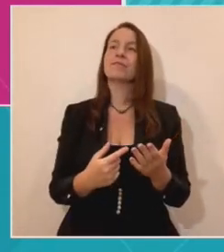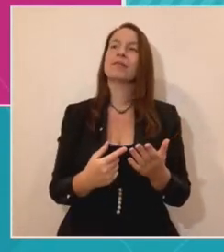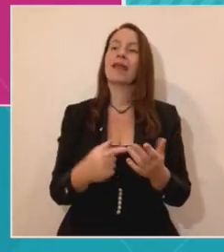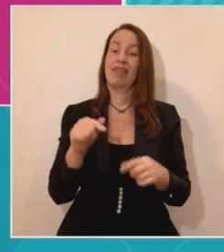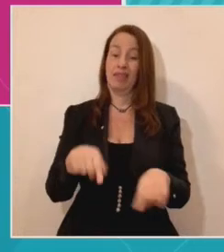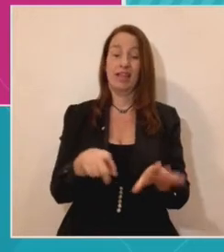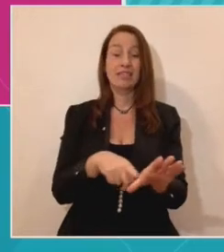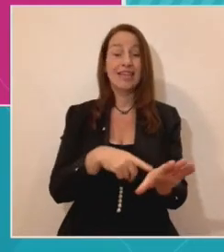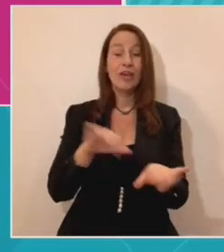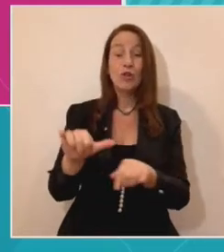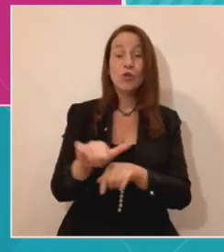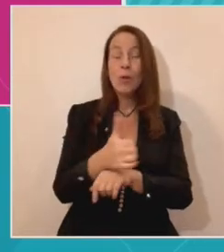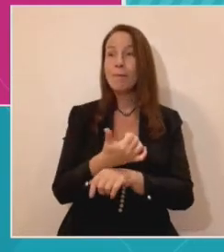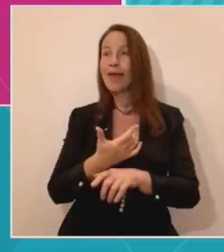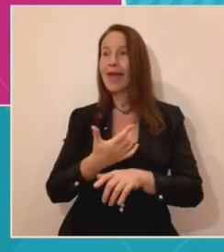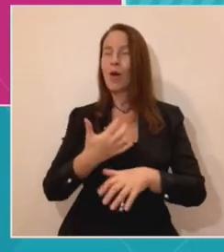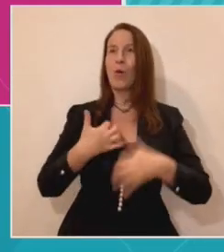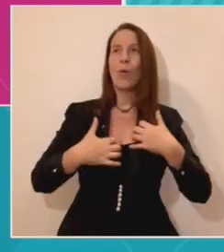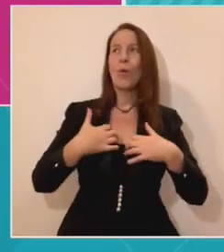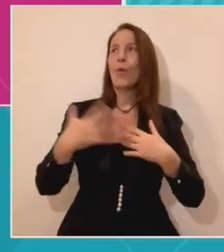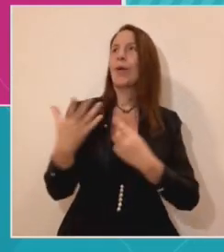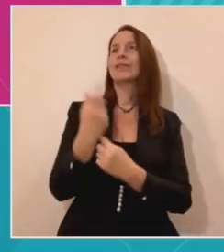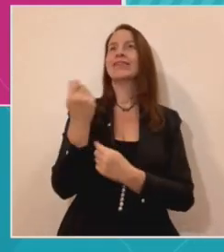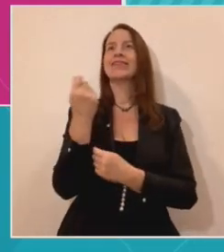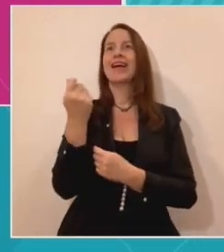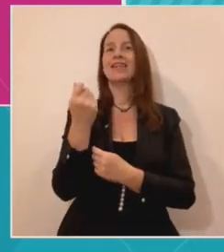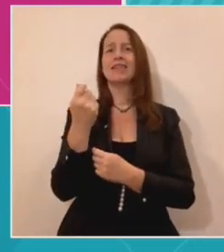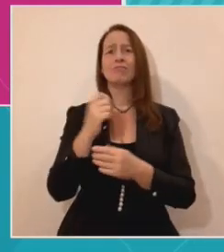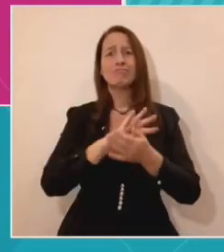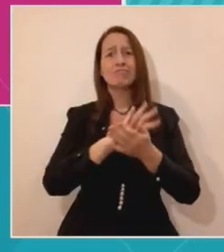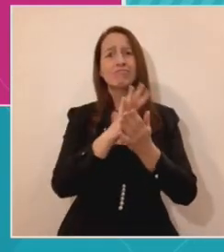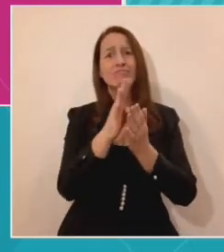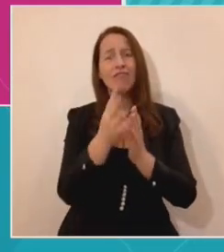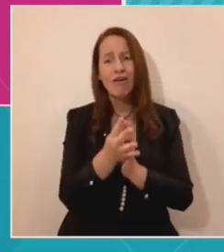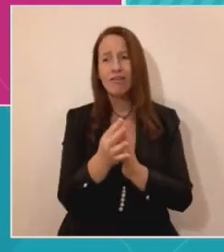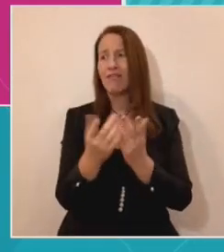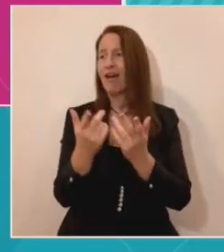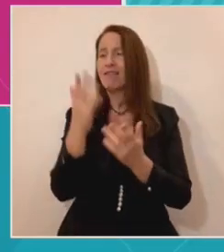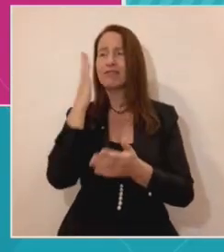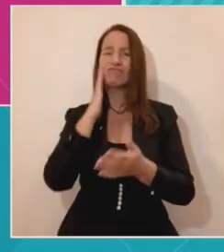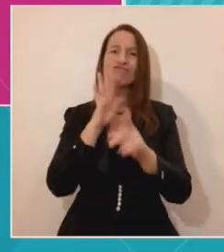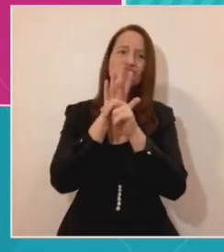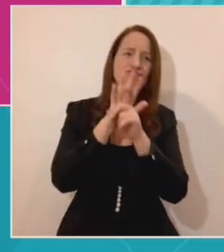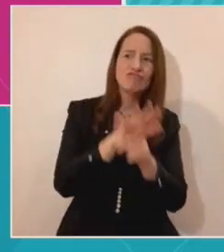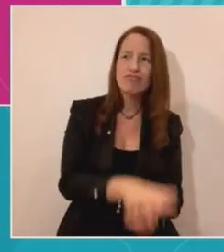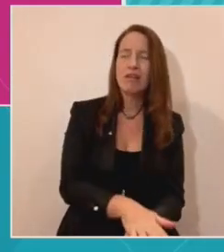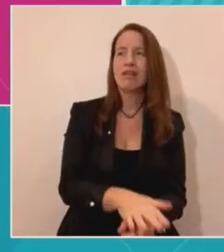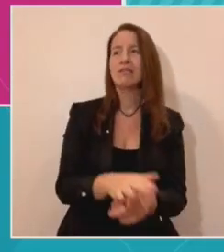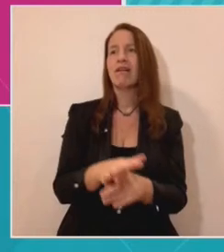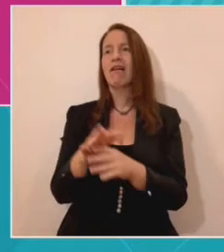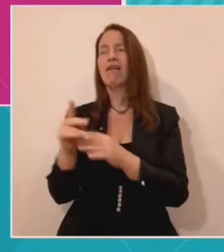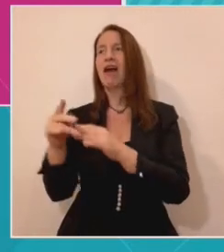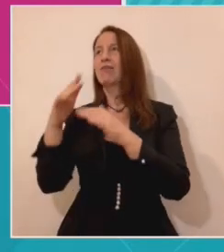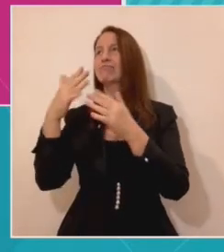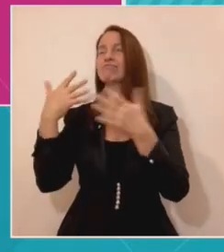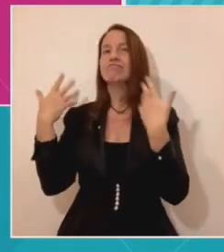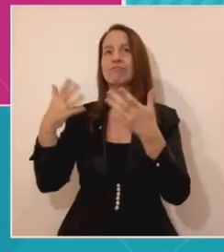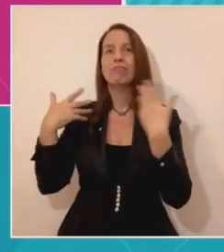in our successes, we faced a global pandemic, ongoing racial injustice, and the escalating climate